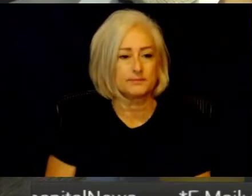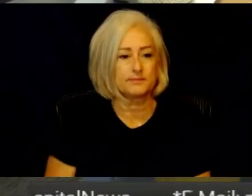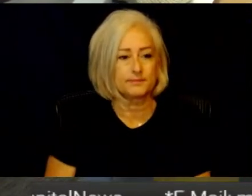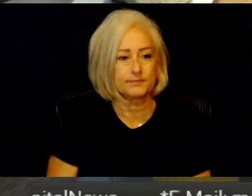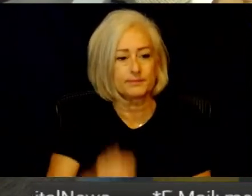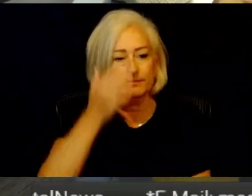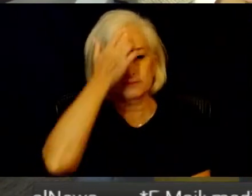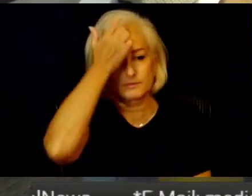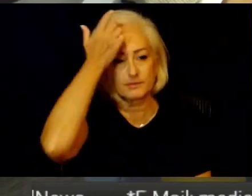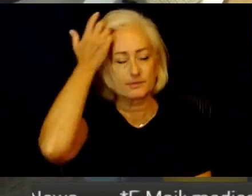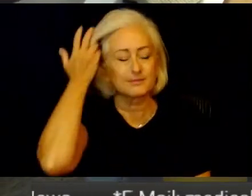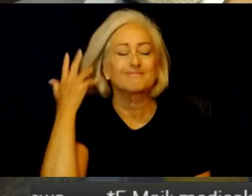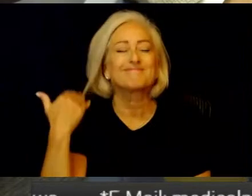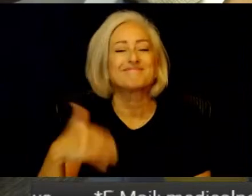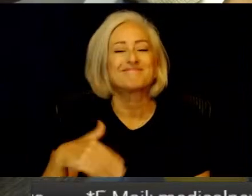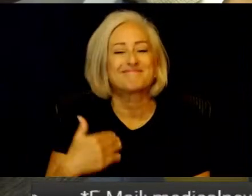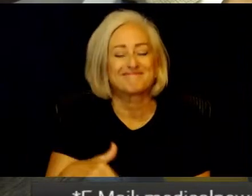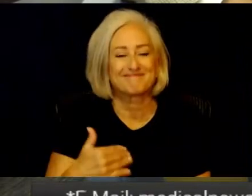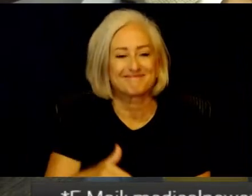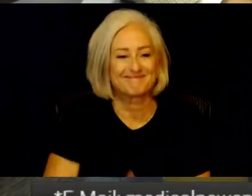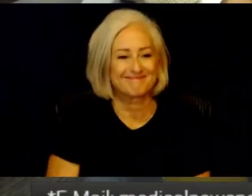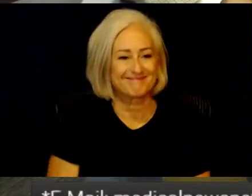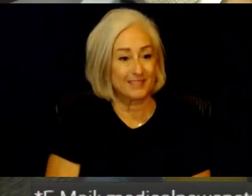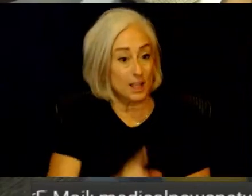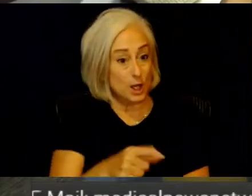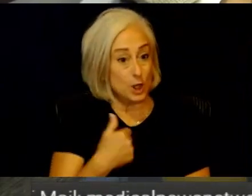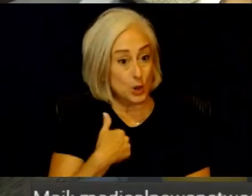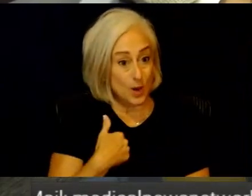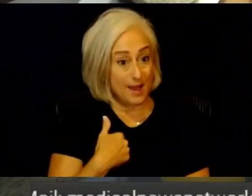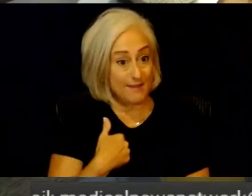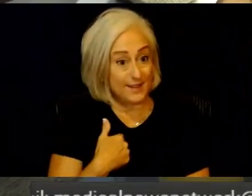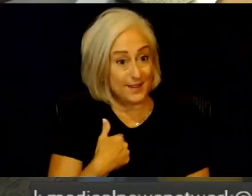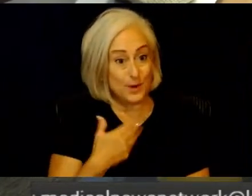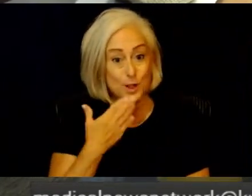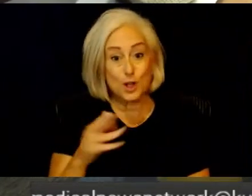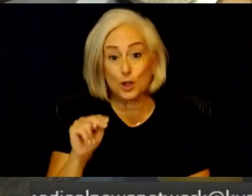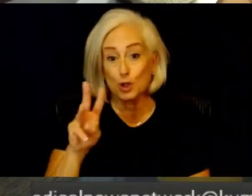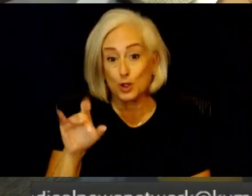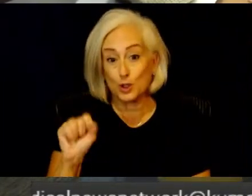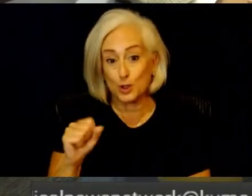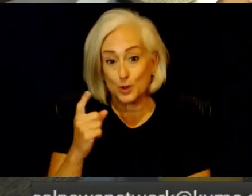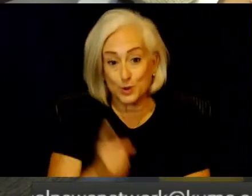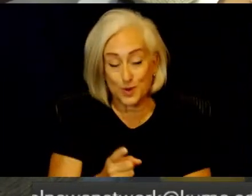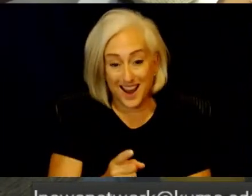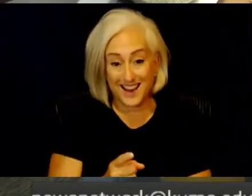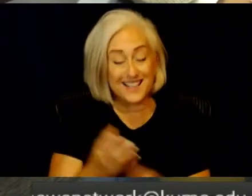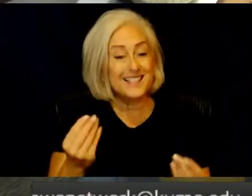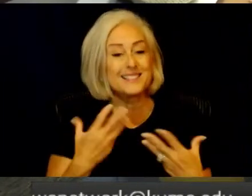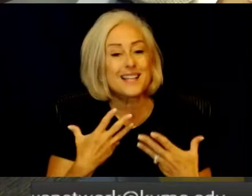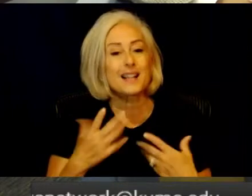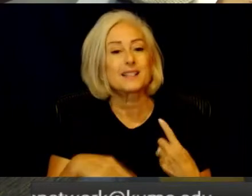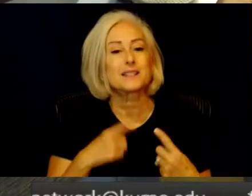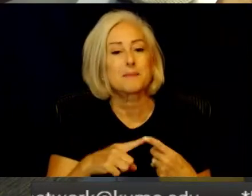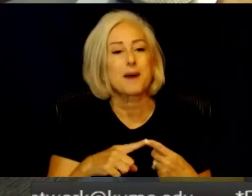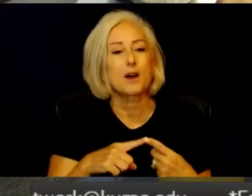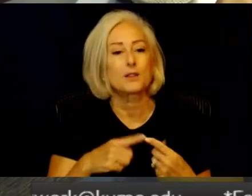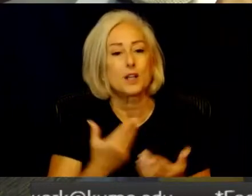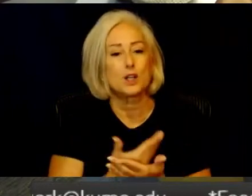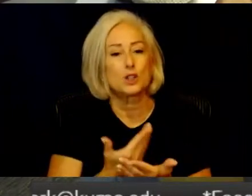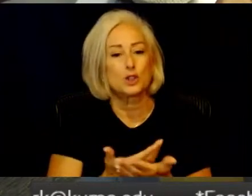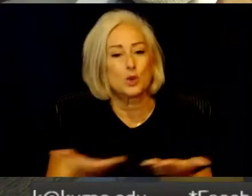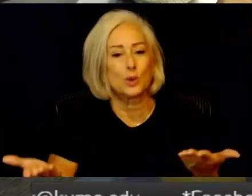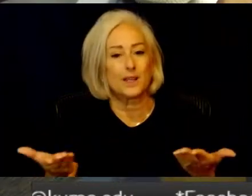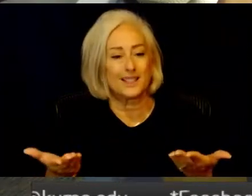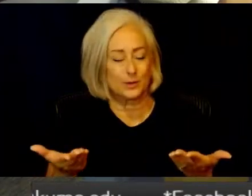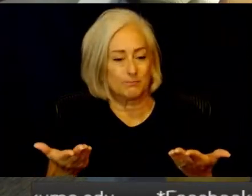Yeah. So well, you've got there's some good news for Tony and his wife. So tell us about what we got here, because you've got some new